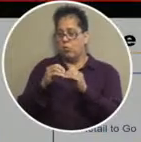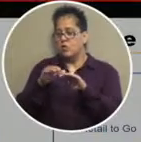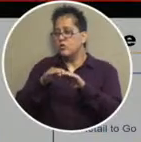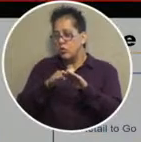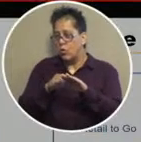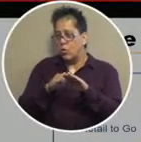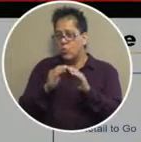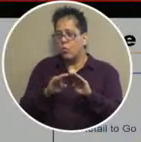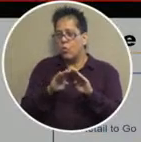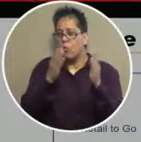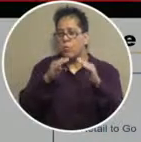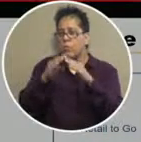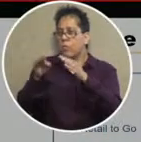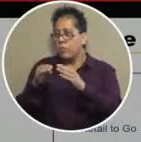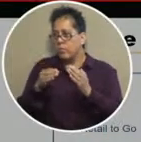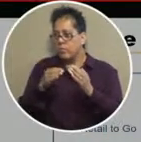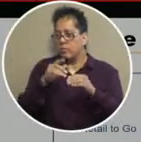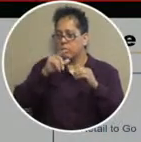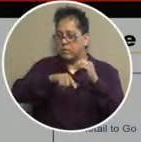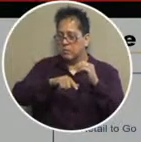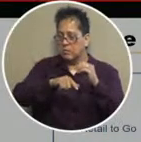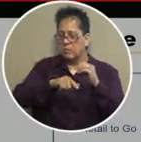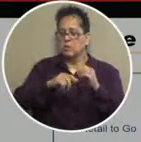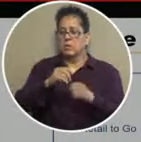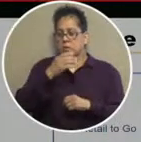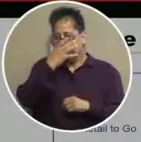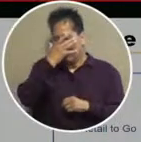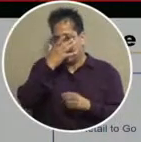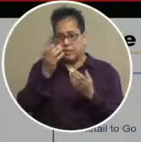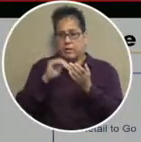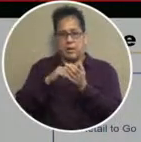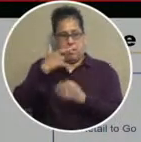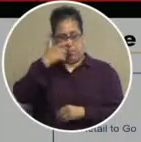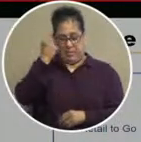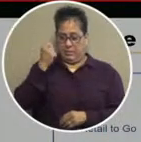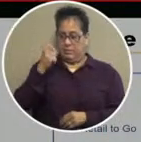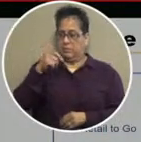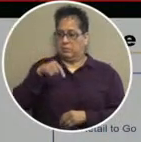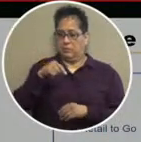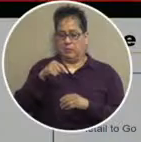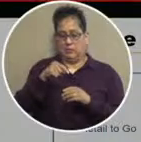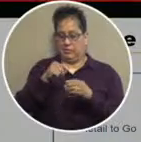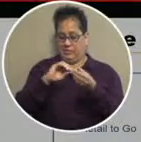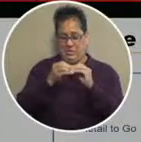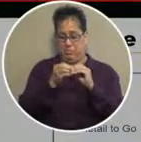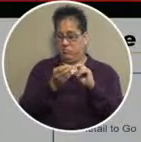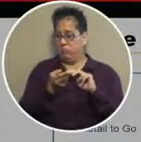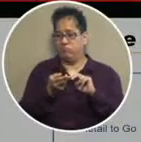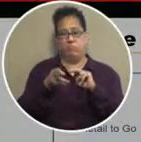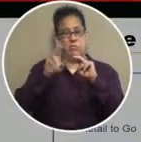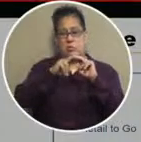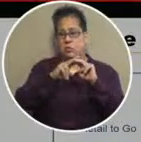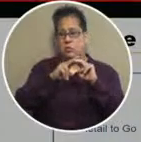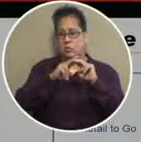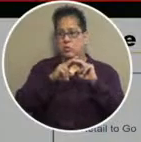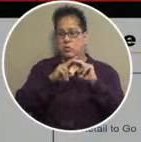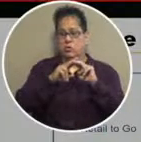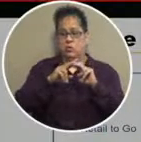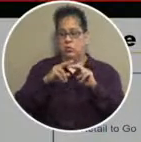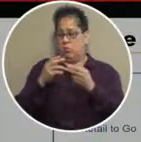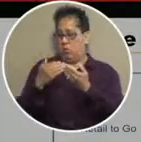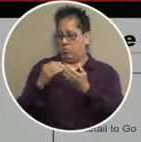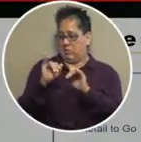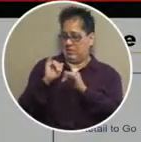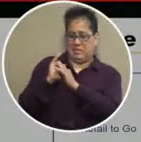reopening, similar to what has occurred, again because of this explosion of numbers. I mean, we are neck and neck with